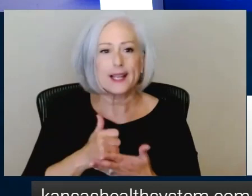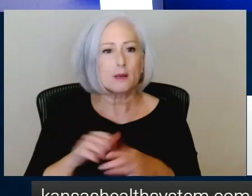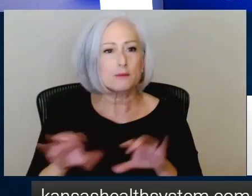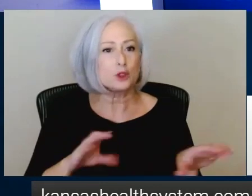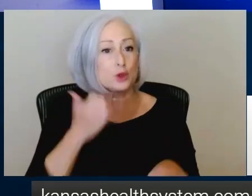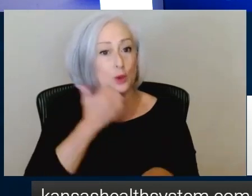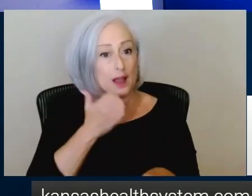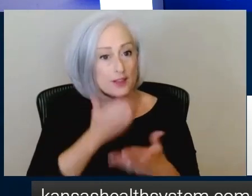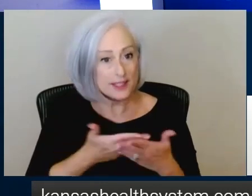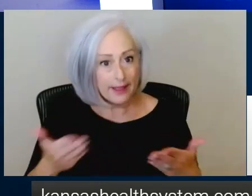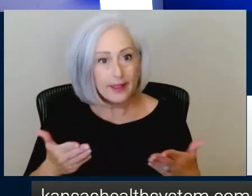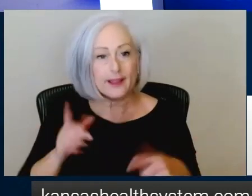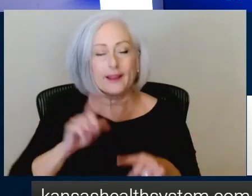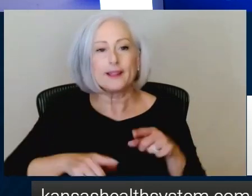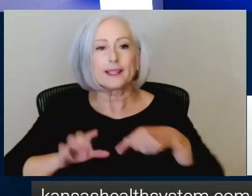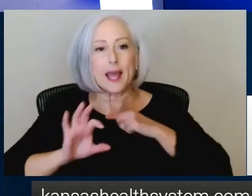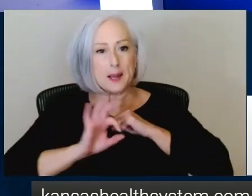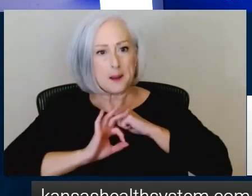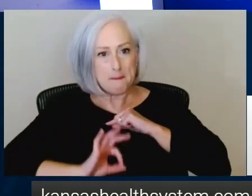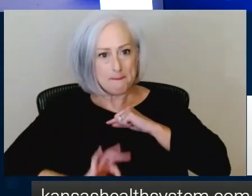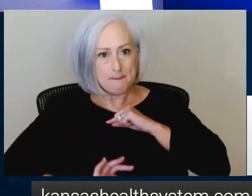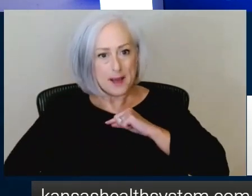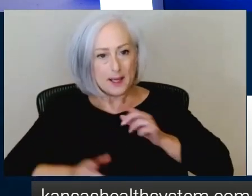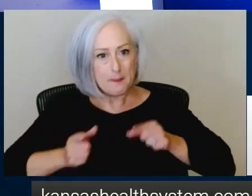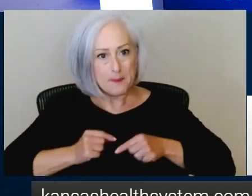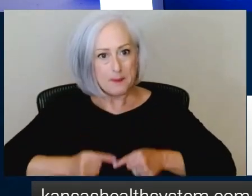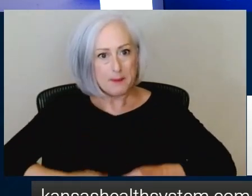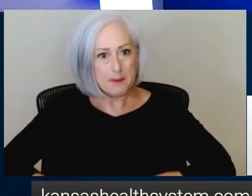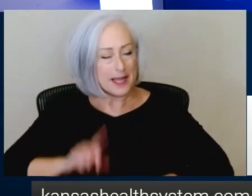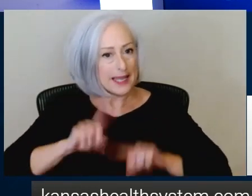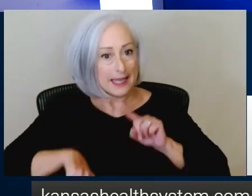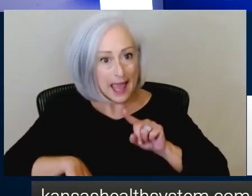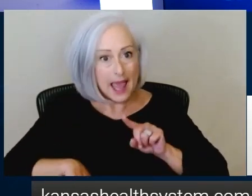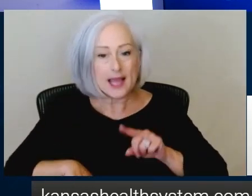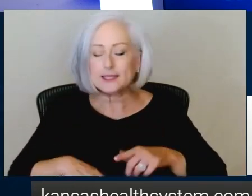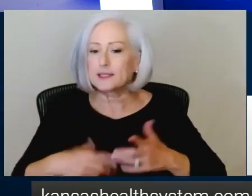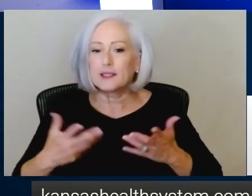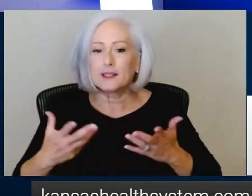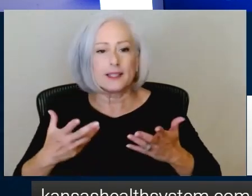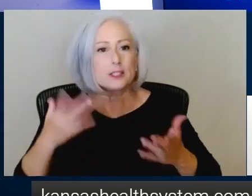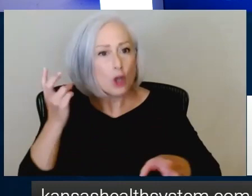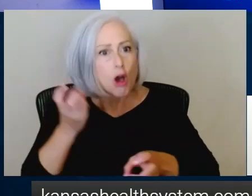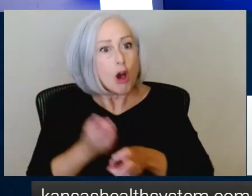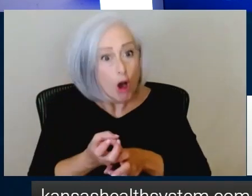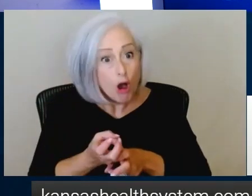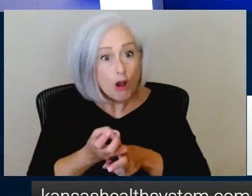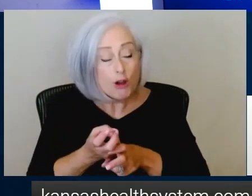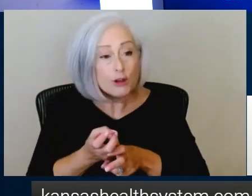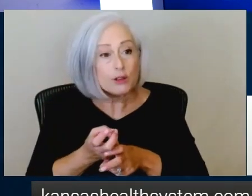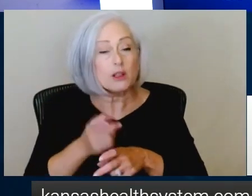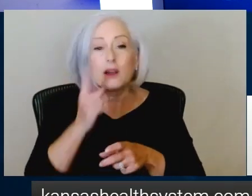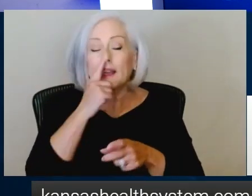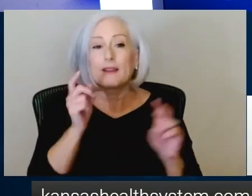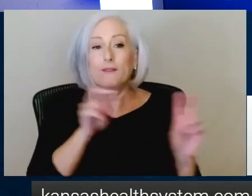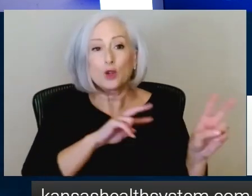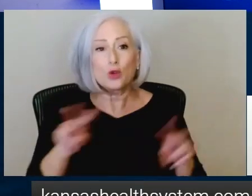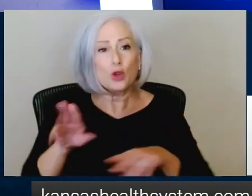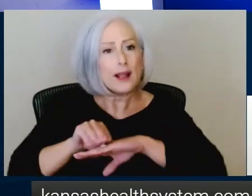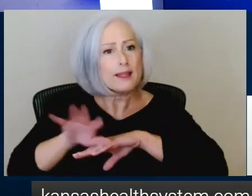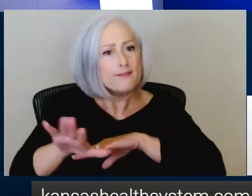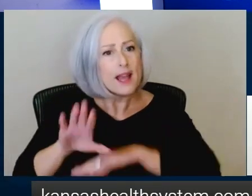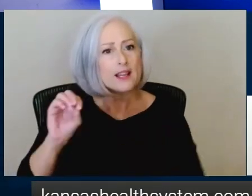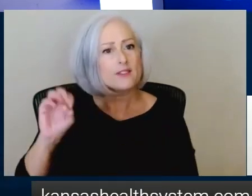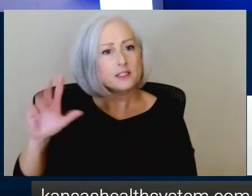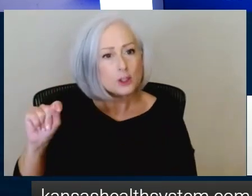button a shirt, they can't hold a program at a show. I mean, it's hard, right? It's really pretty hard when you look at the effect of essential